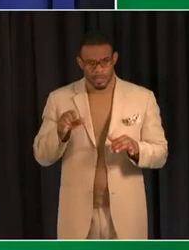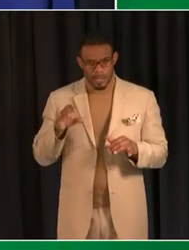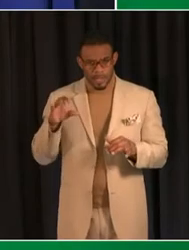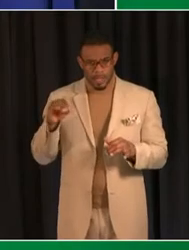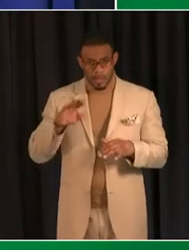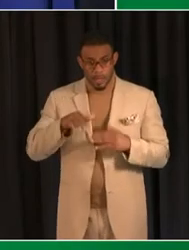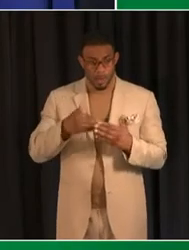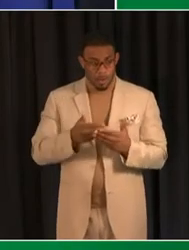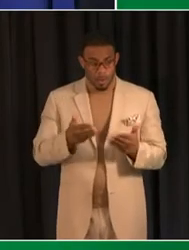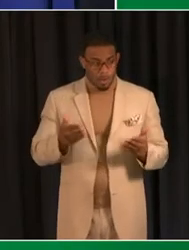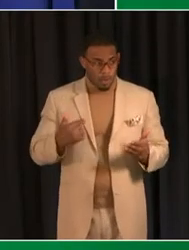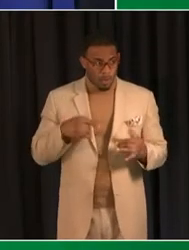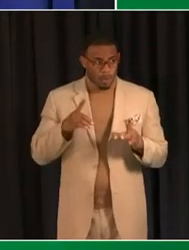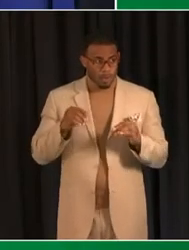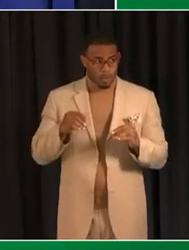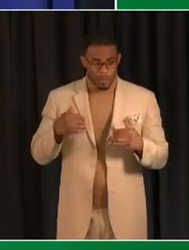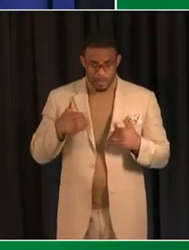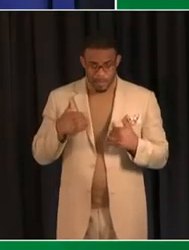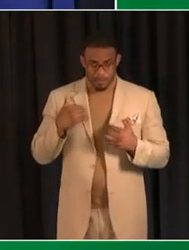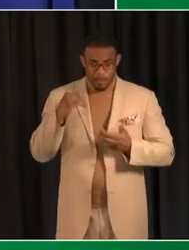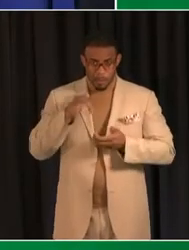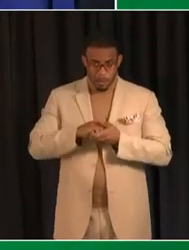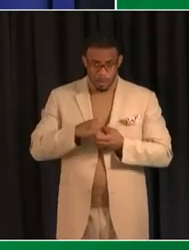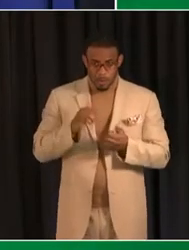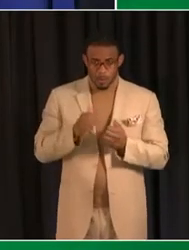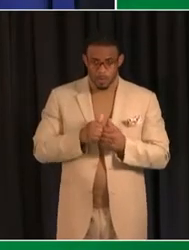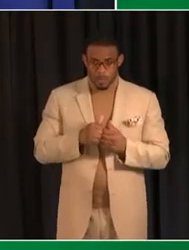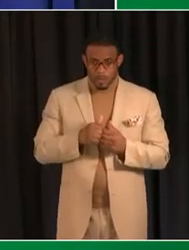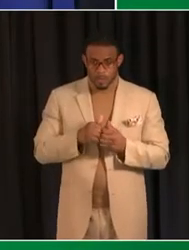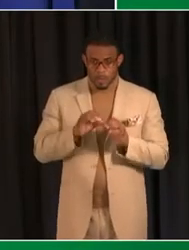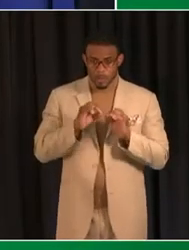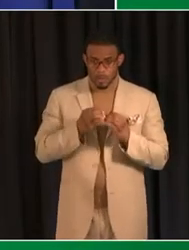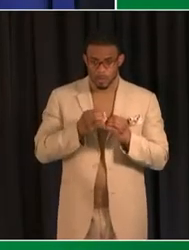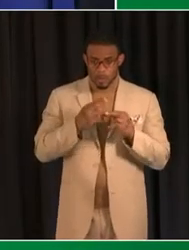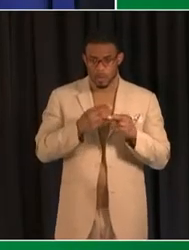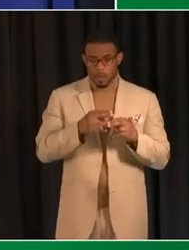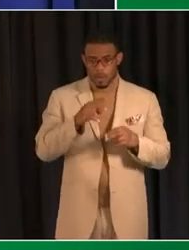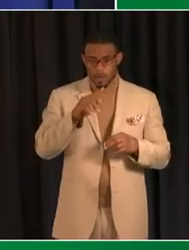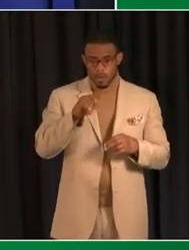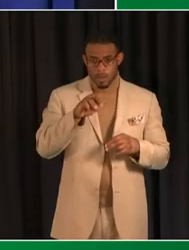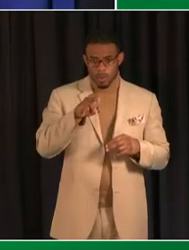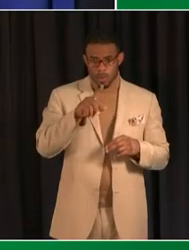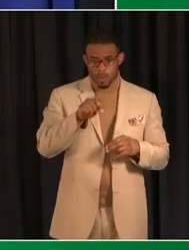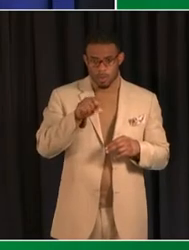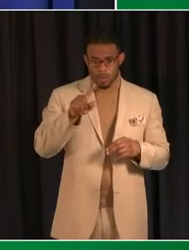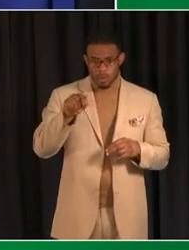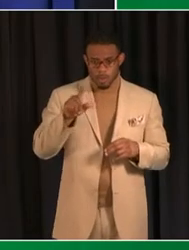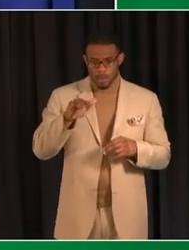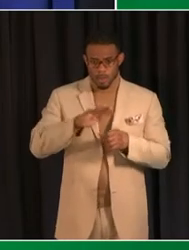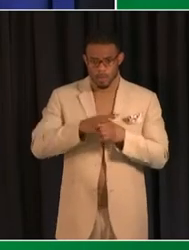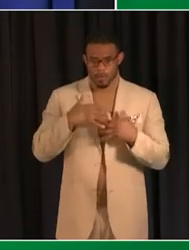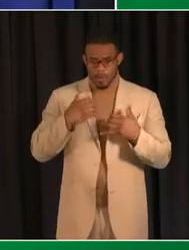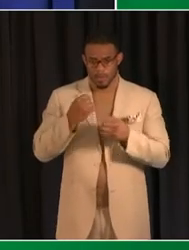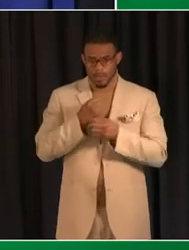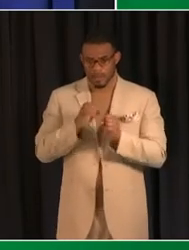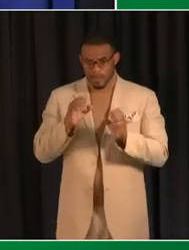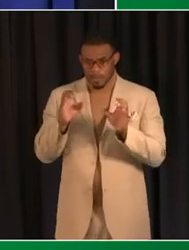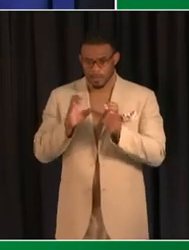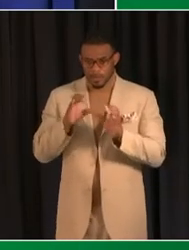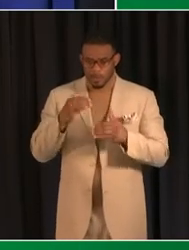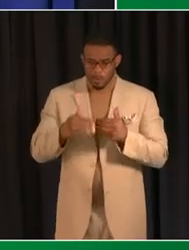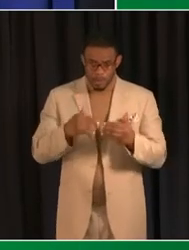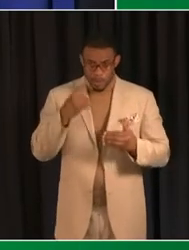we've done as the company as a whole, we do have a partnership with an organization called Trust 20, which is a COVID health and